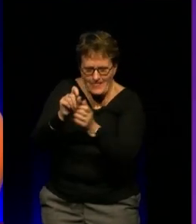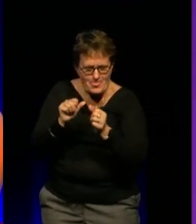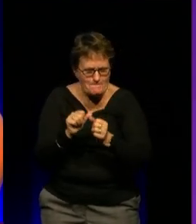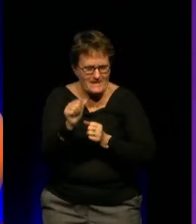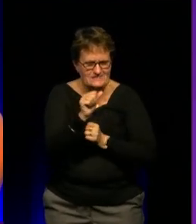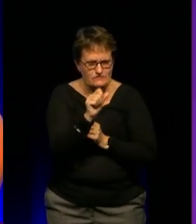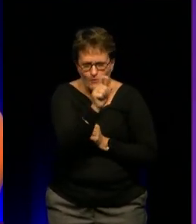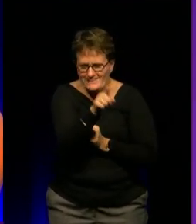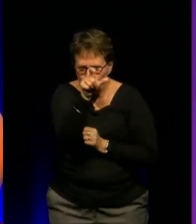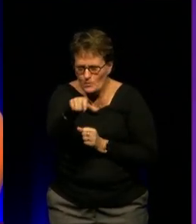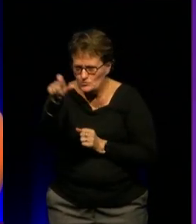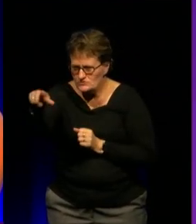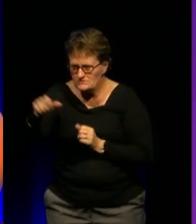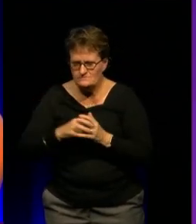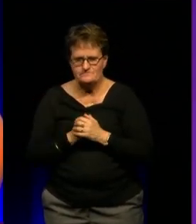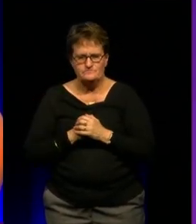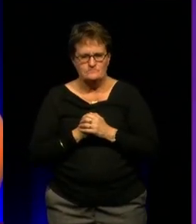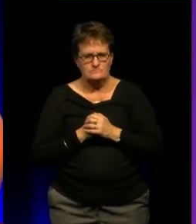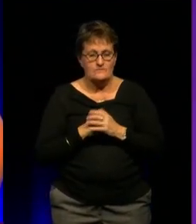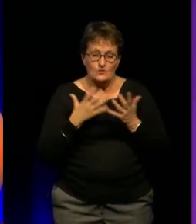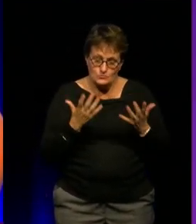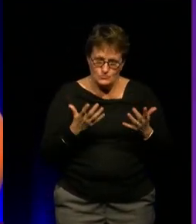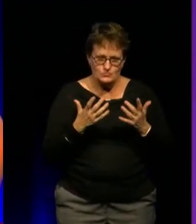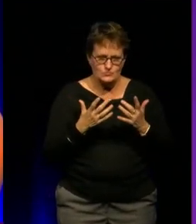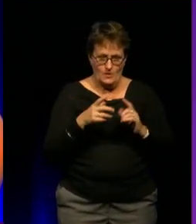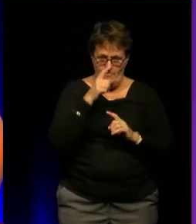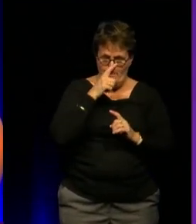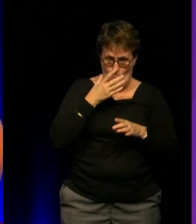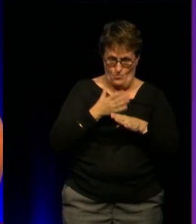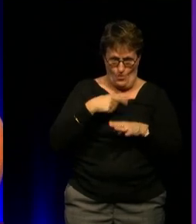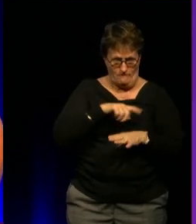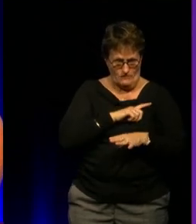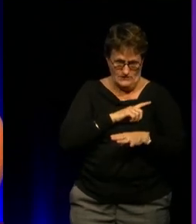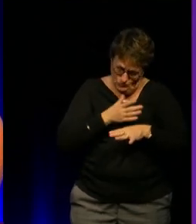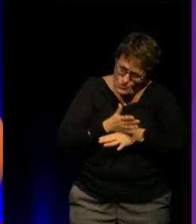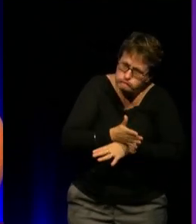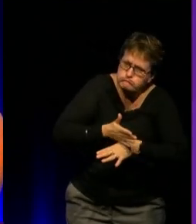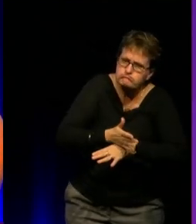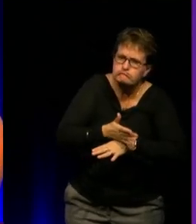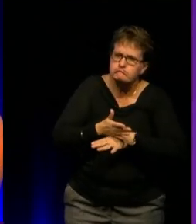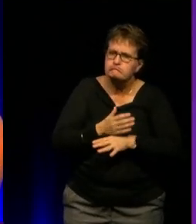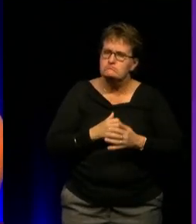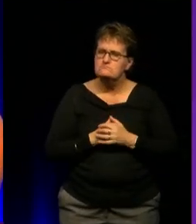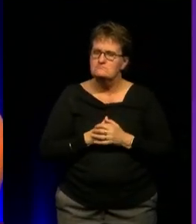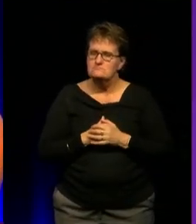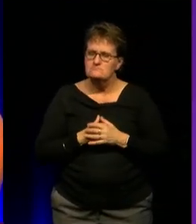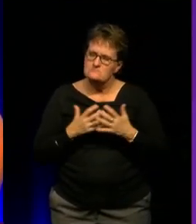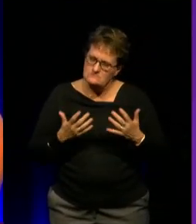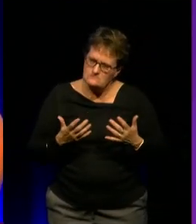Which we owe to the company and the shareholders, but we also owe to the people working there. Like, no one wants to work 100% and it not be worth anything.